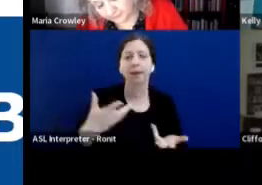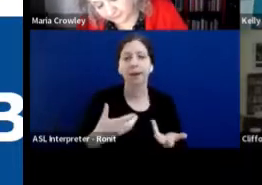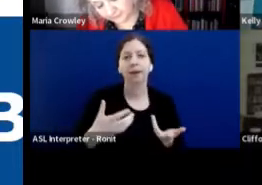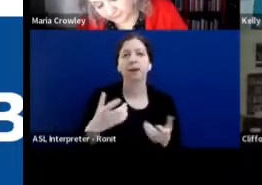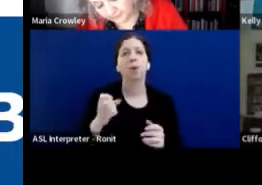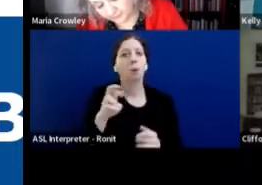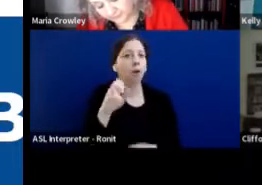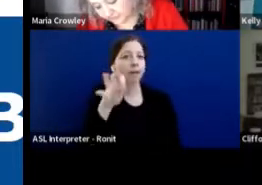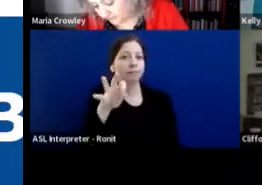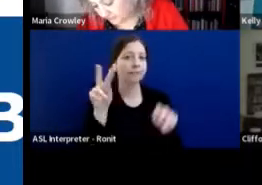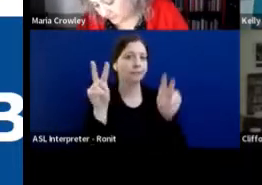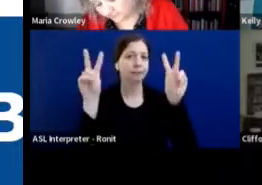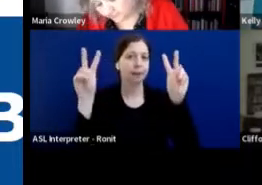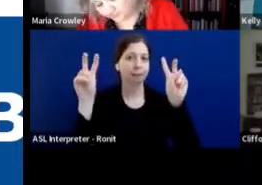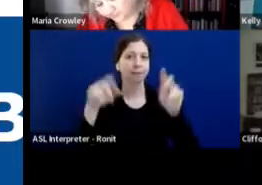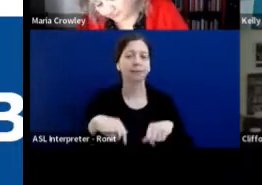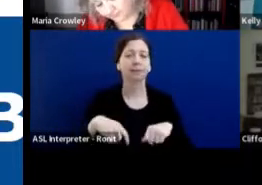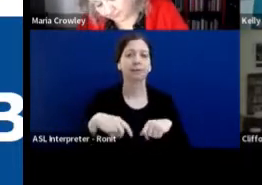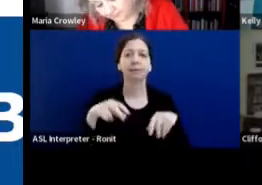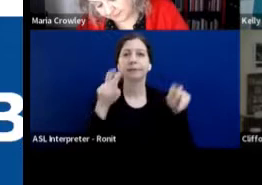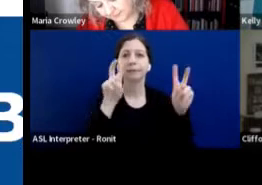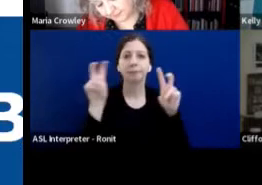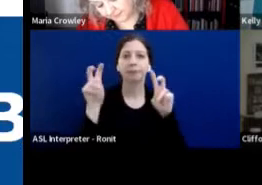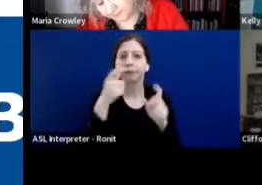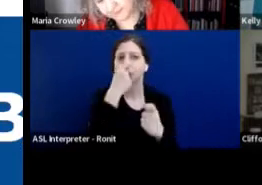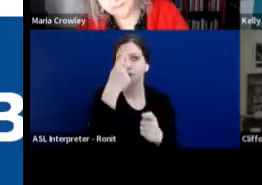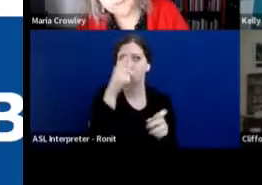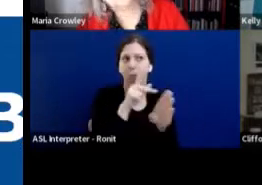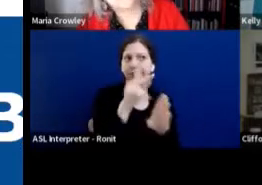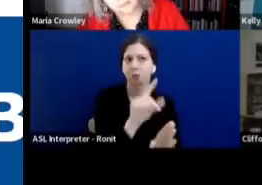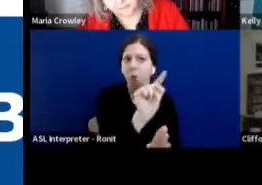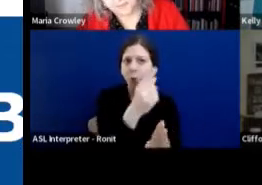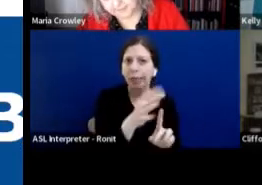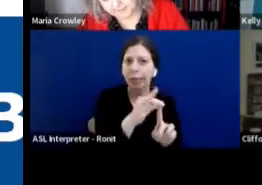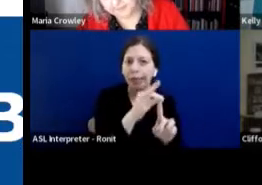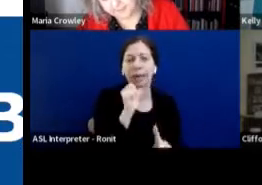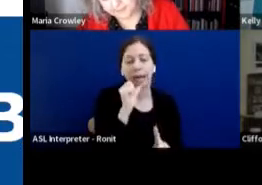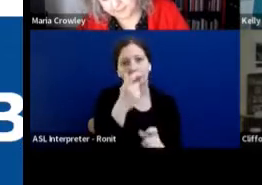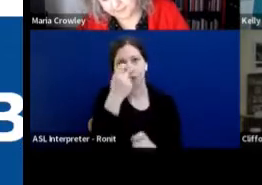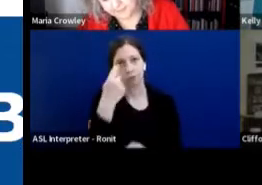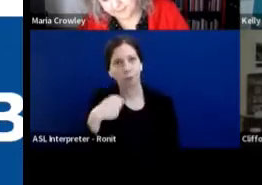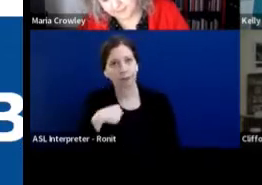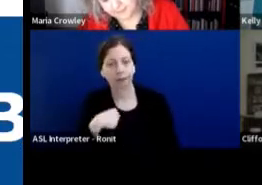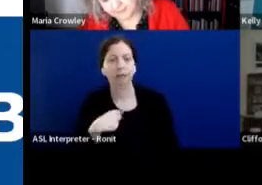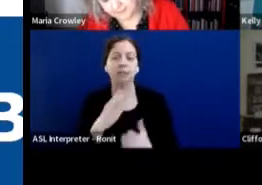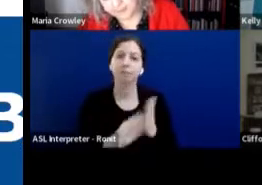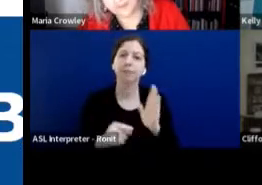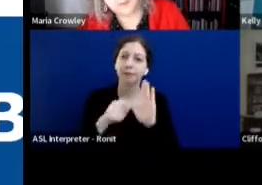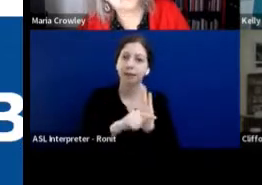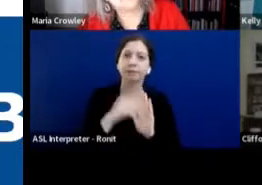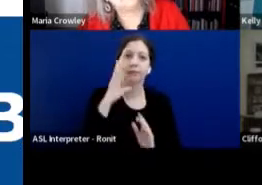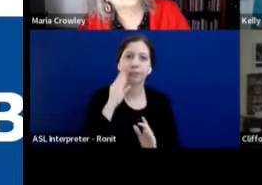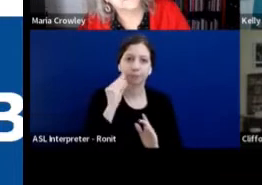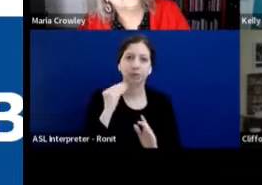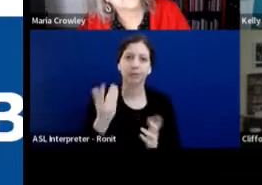if the topics are only of interest to professionals, if there aren't topics that are of interest to me. Those are some of the negative experiences that I've